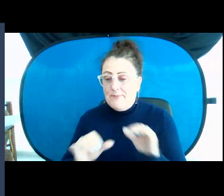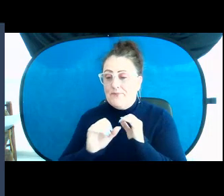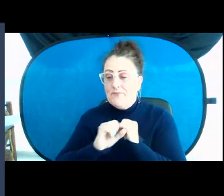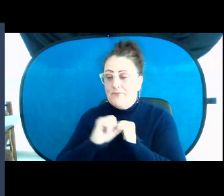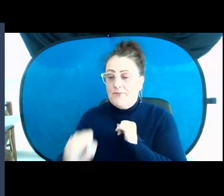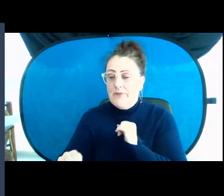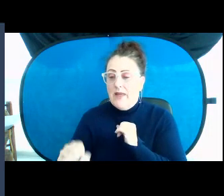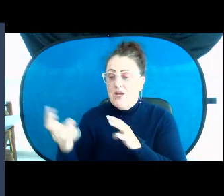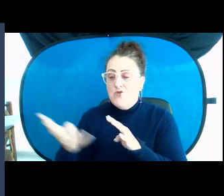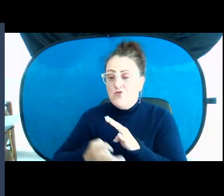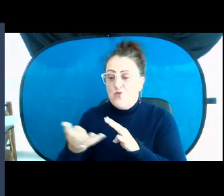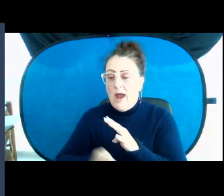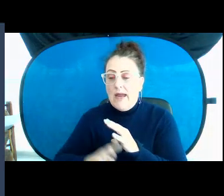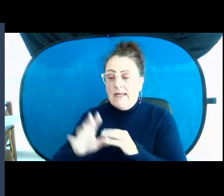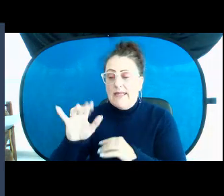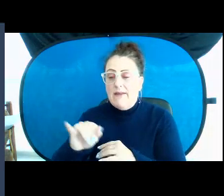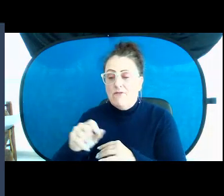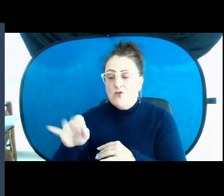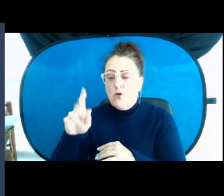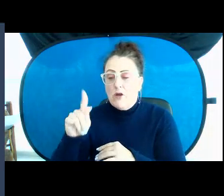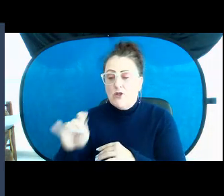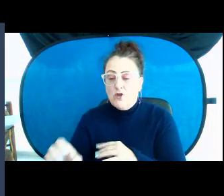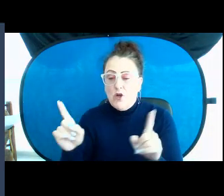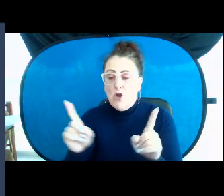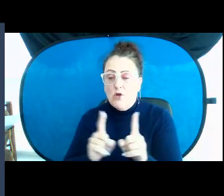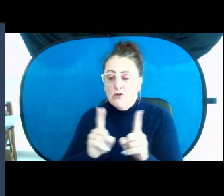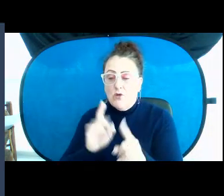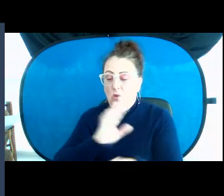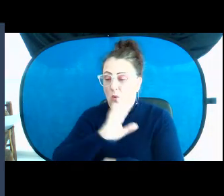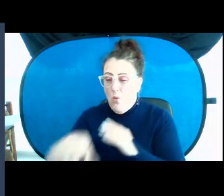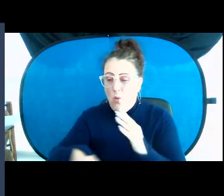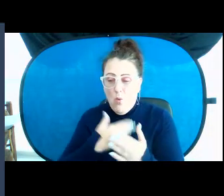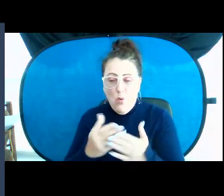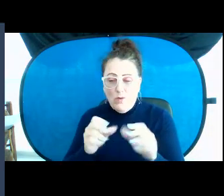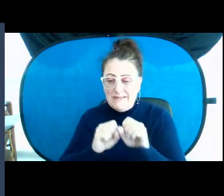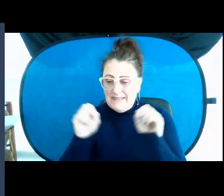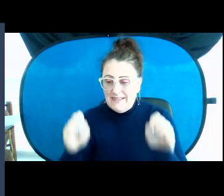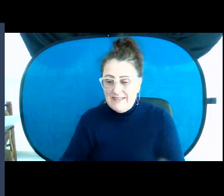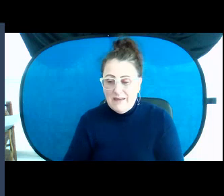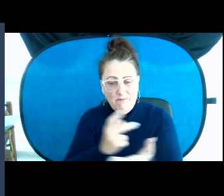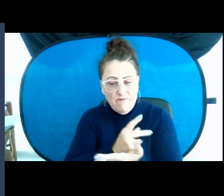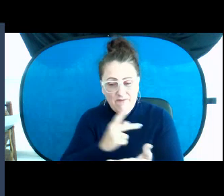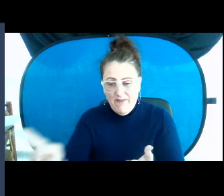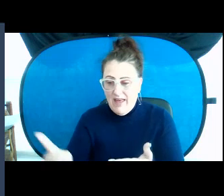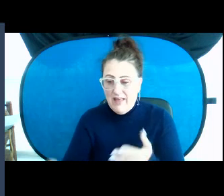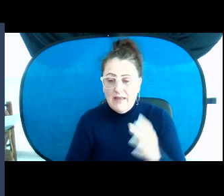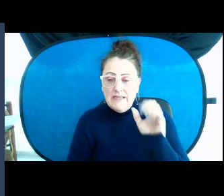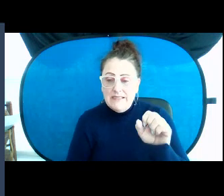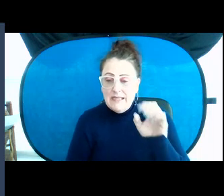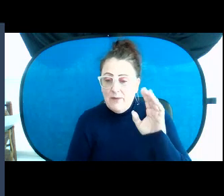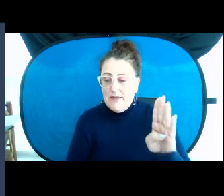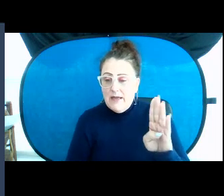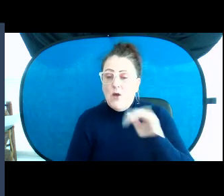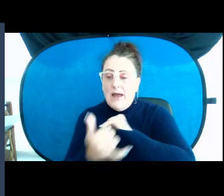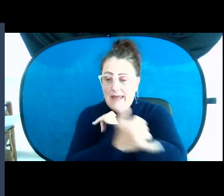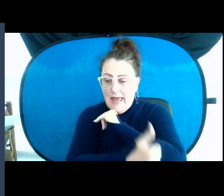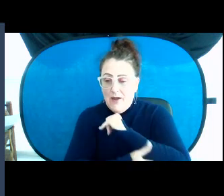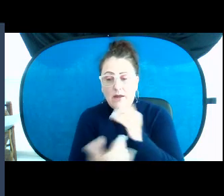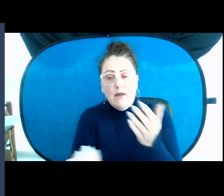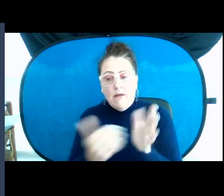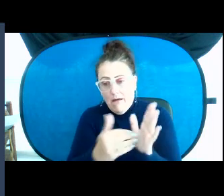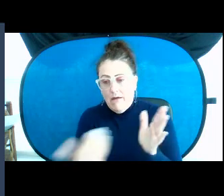drainage infrastructure, and the implementation of the tolling system. Despite the San Bernardino County Transportation Authority's repeated efforts